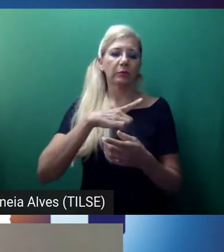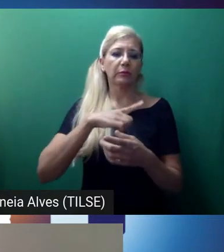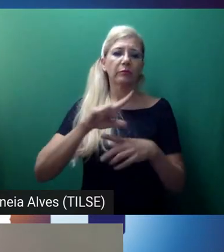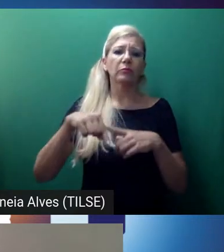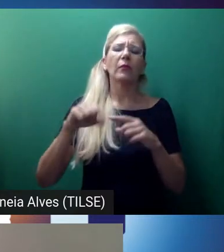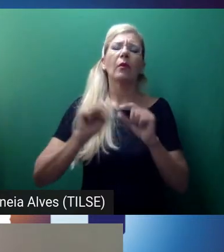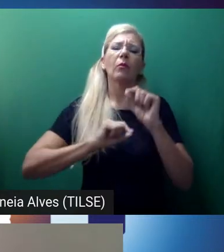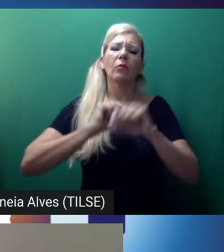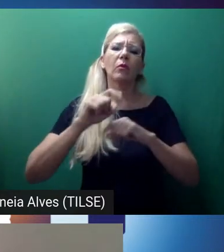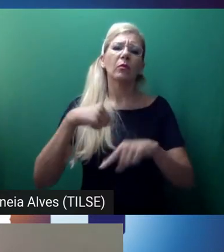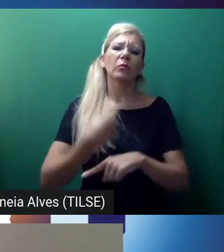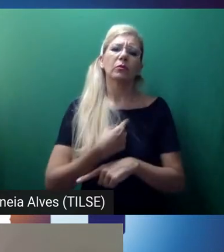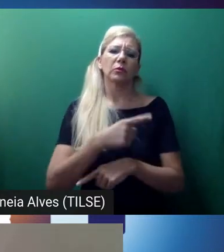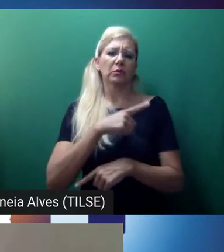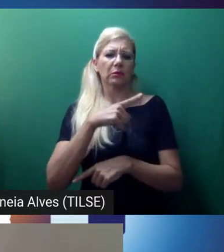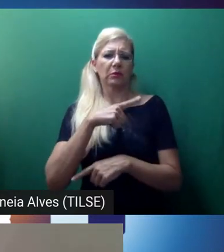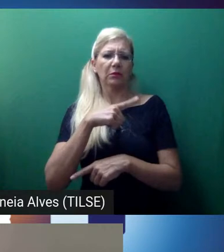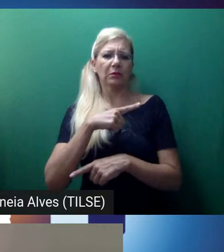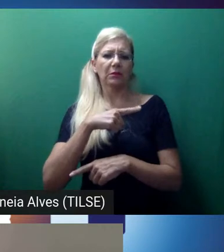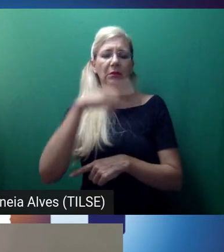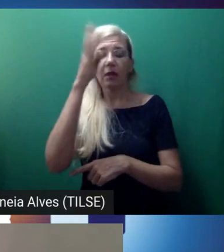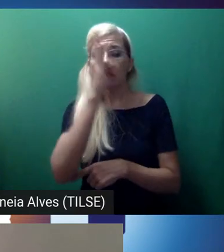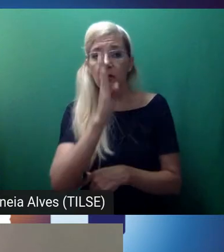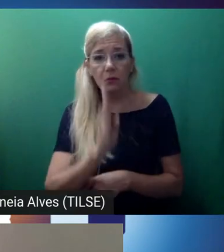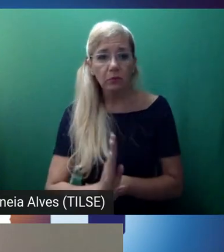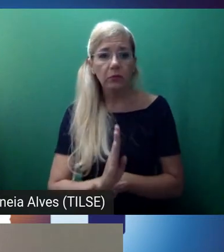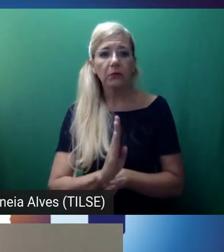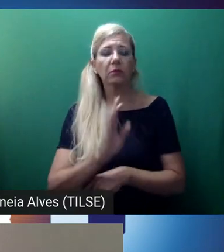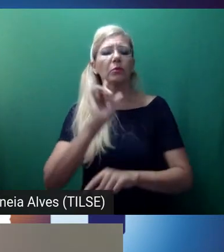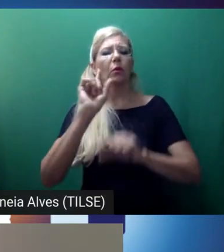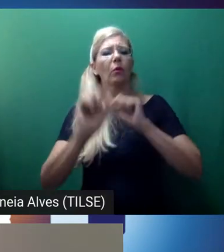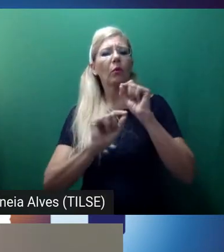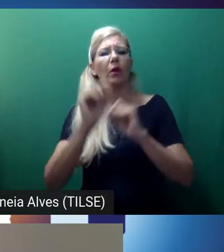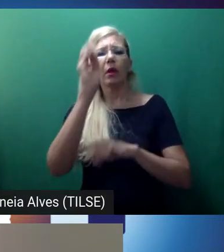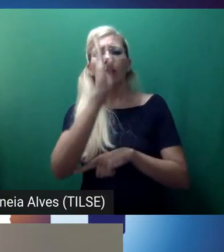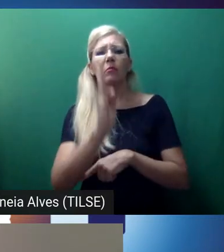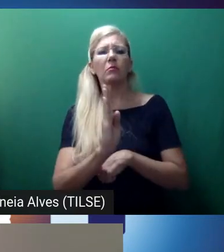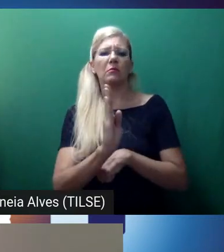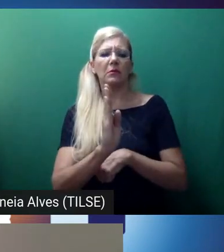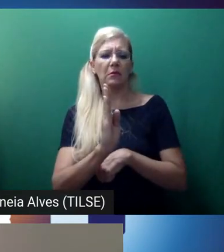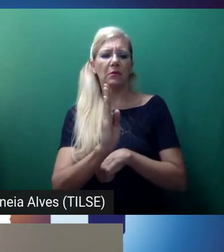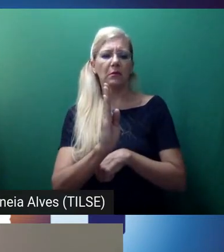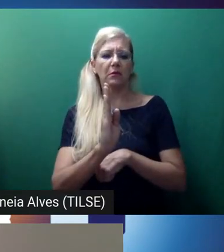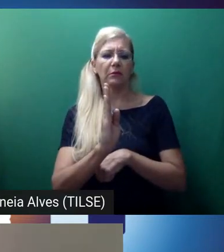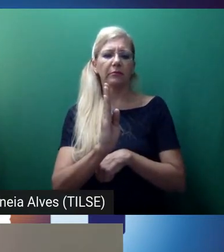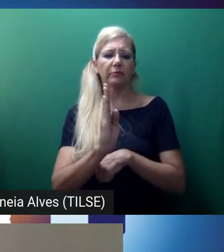have as Brazilians, right, in terms of